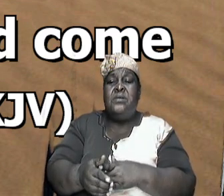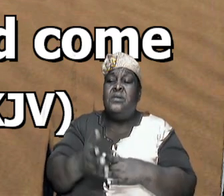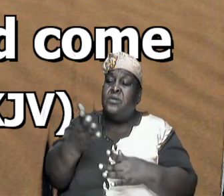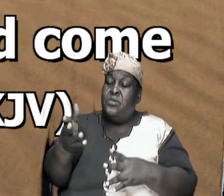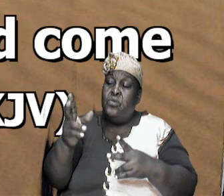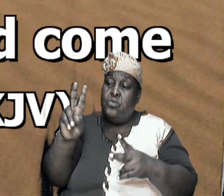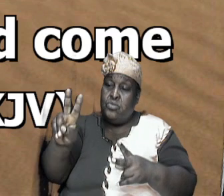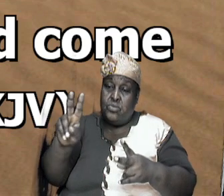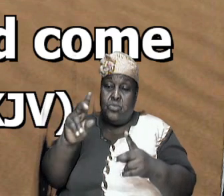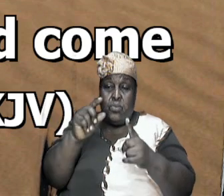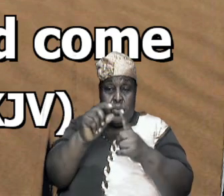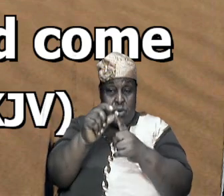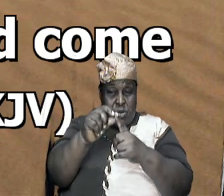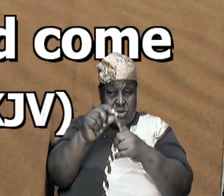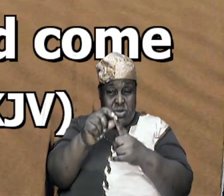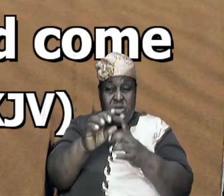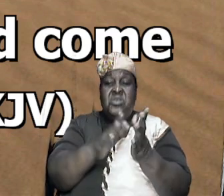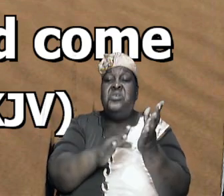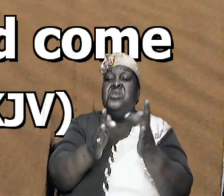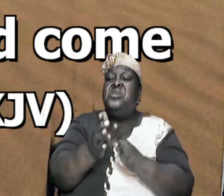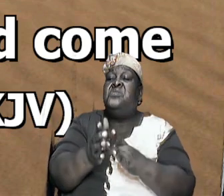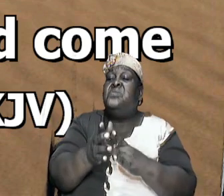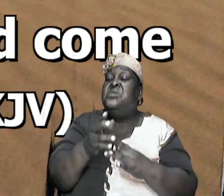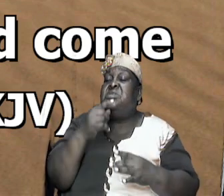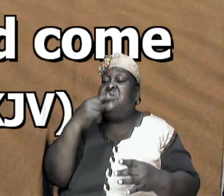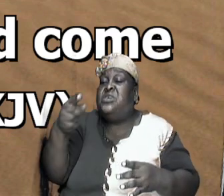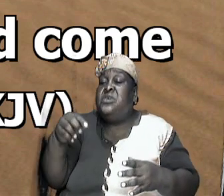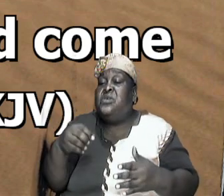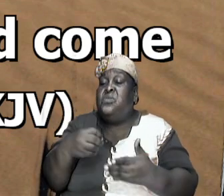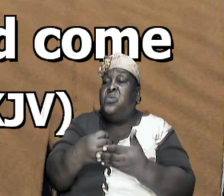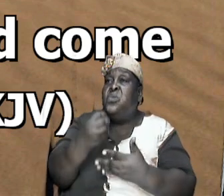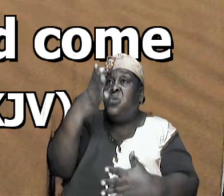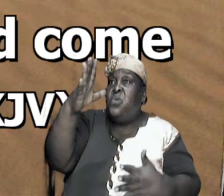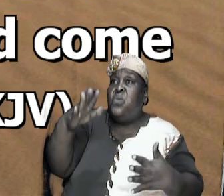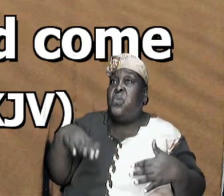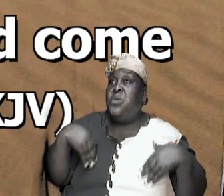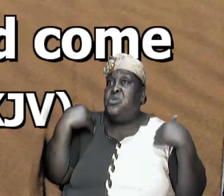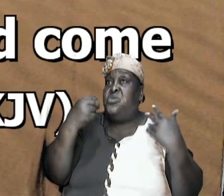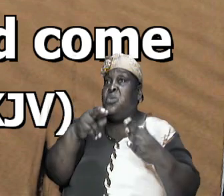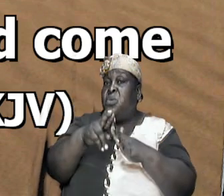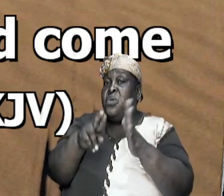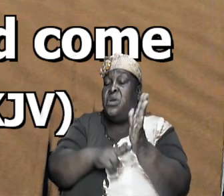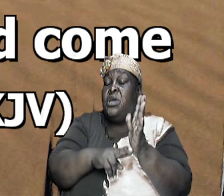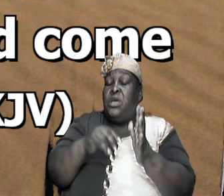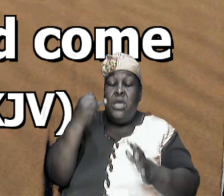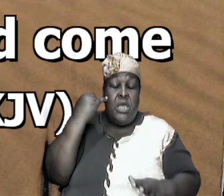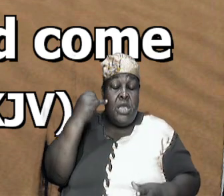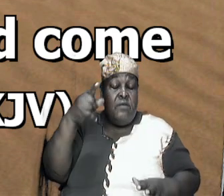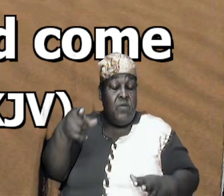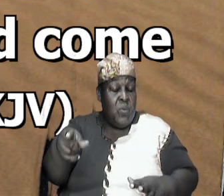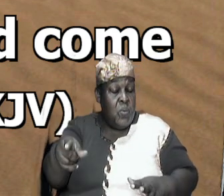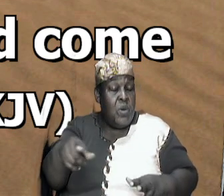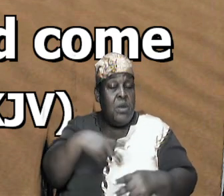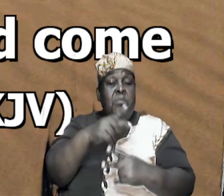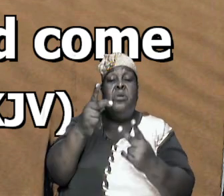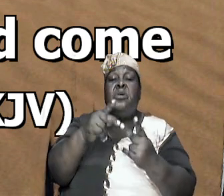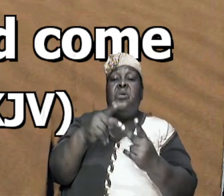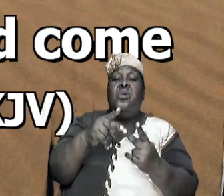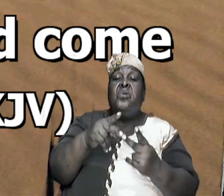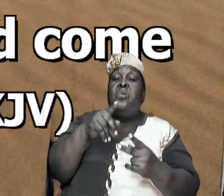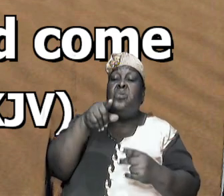two words. Jesus was saying to the rich young ruler, if you are going to be perfect, you need to follow